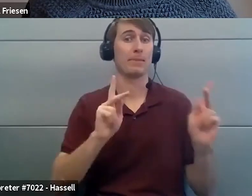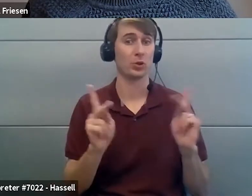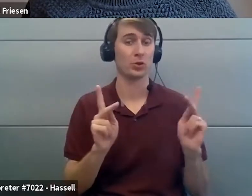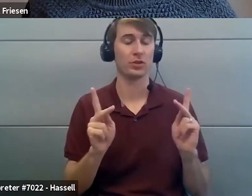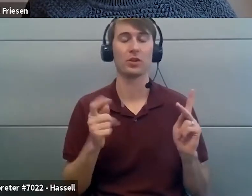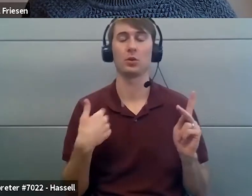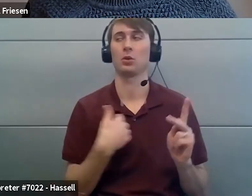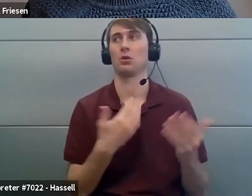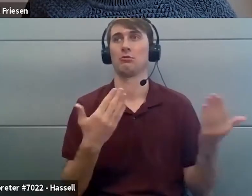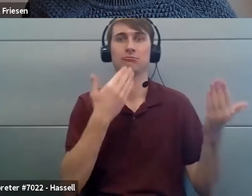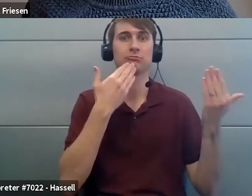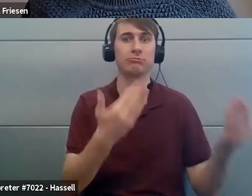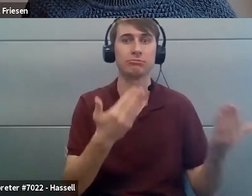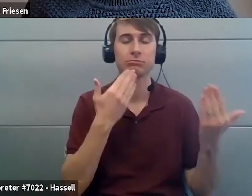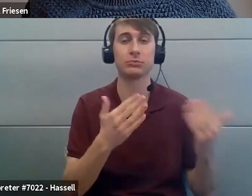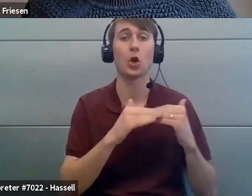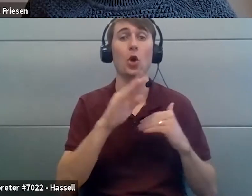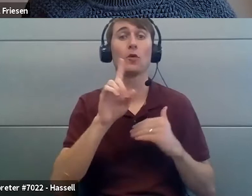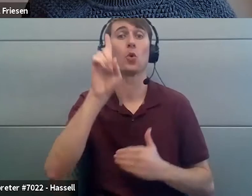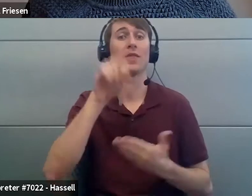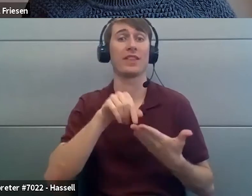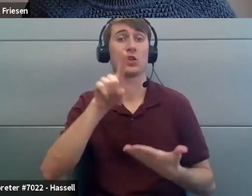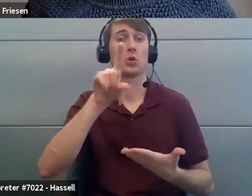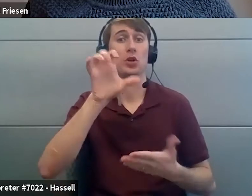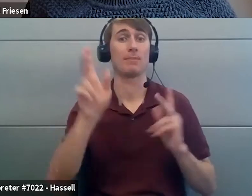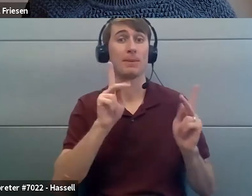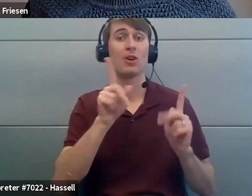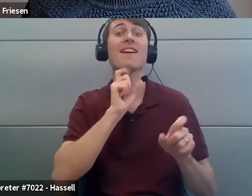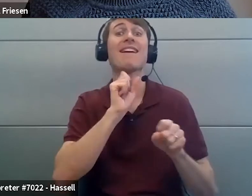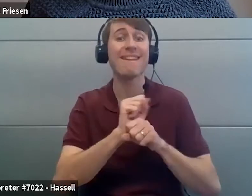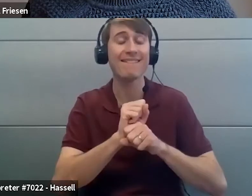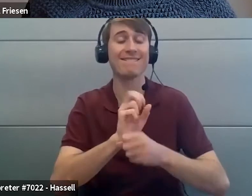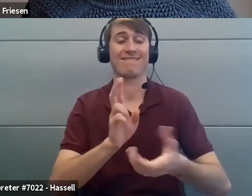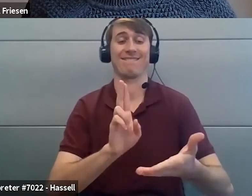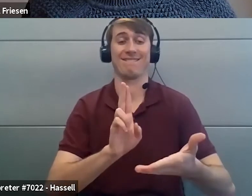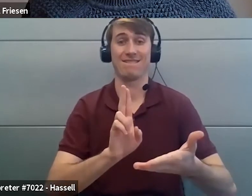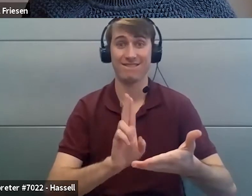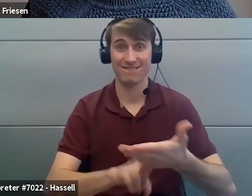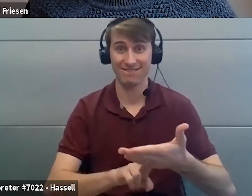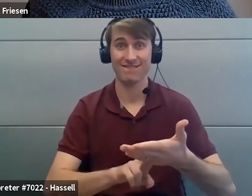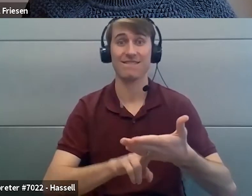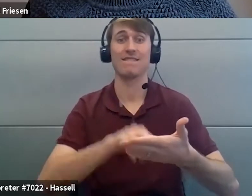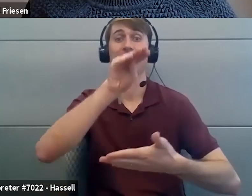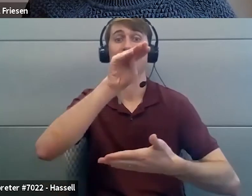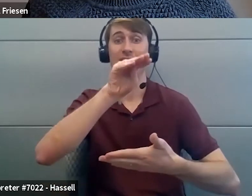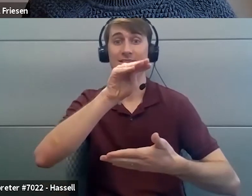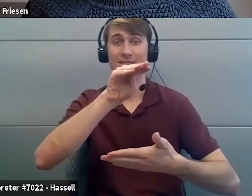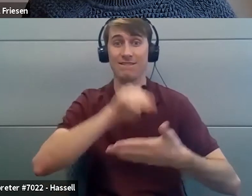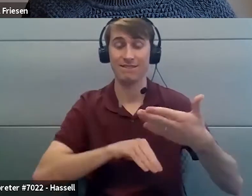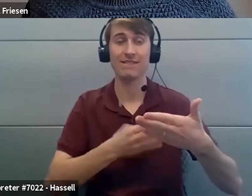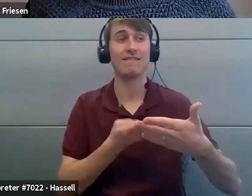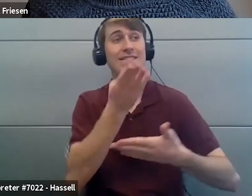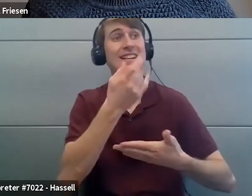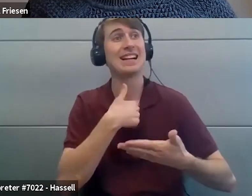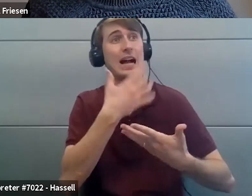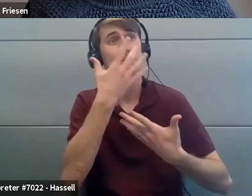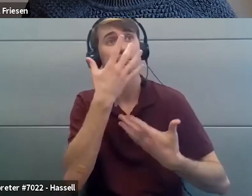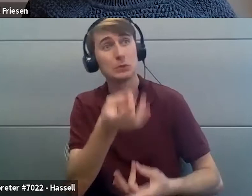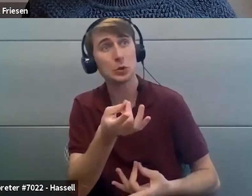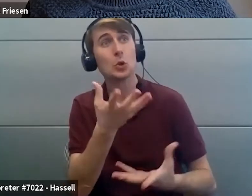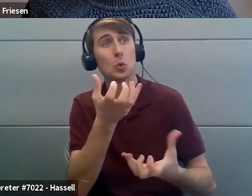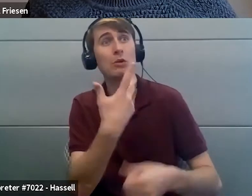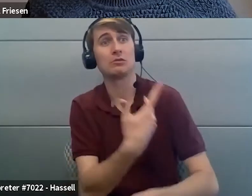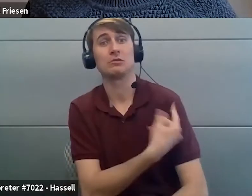over 1,100 actually signed into and replaced their interest in our survey